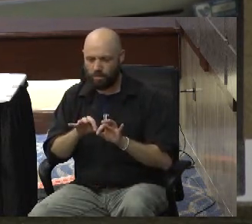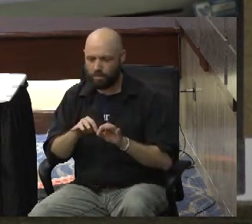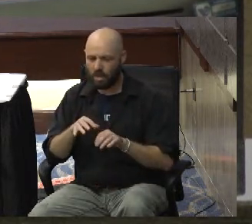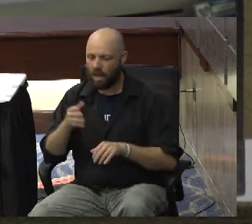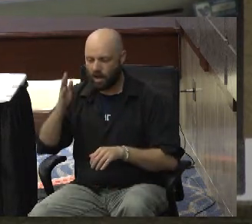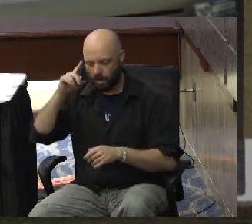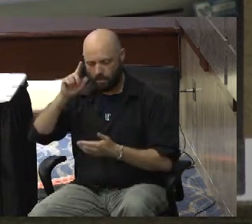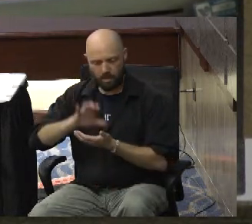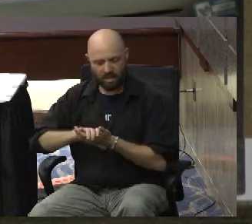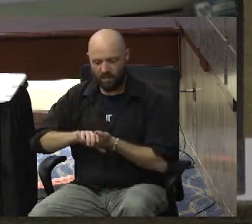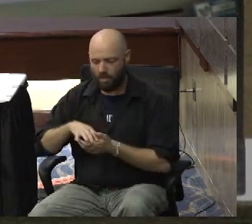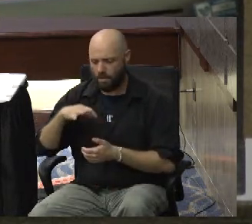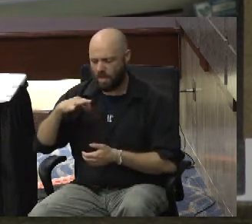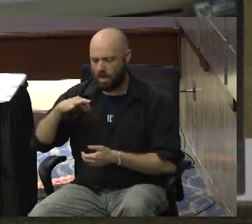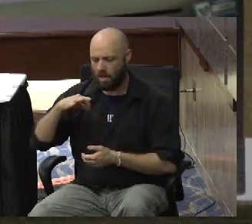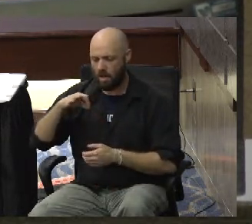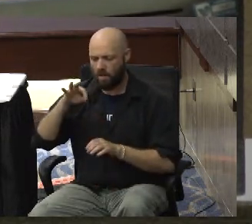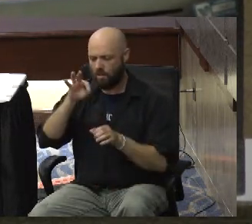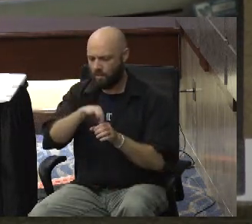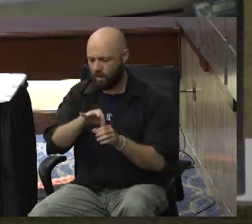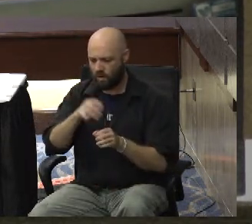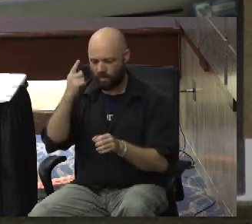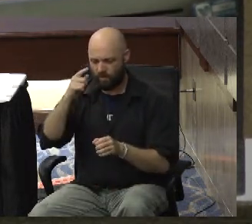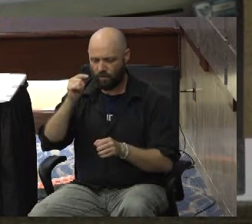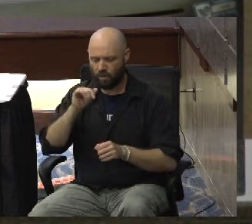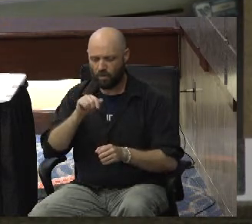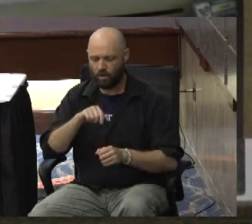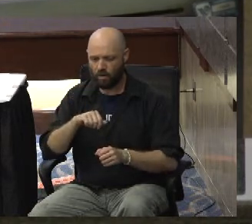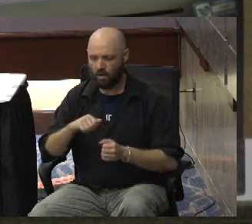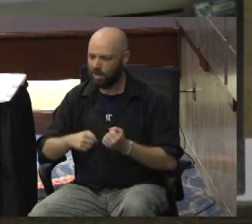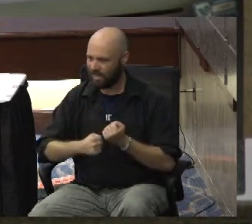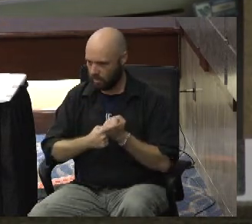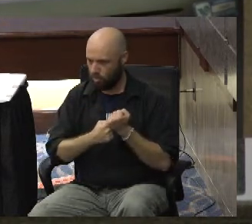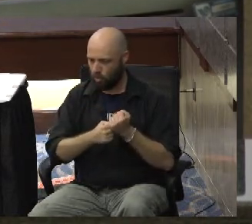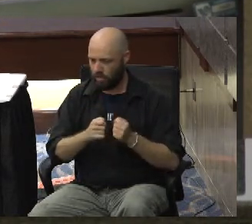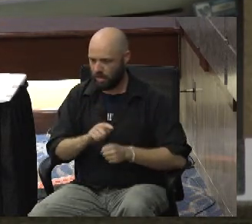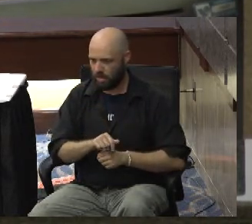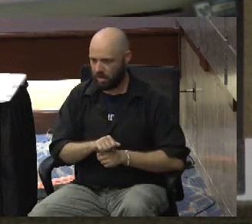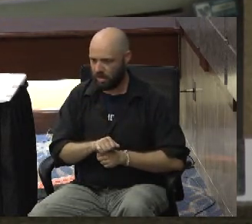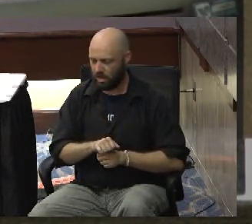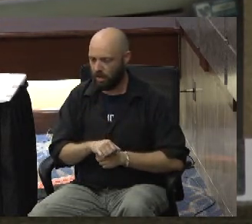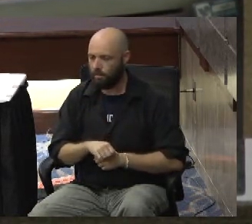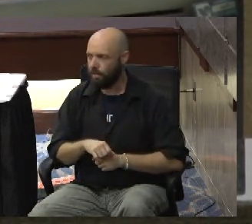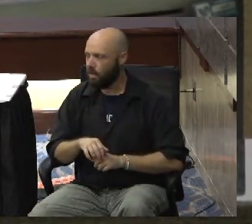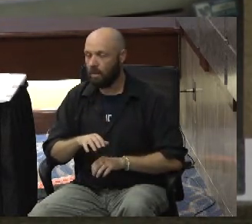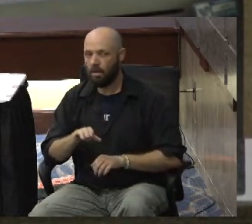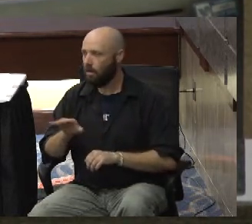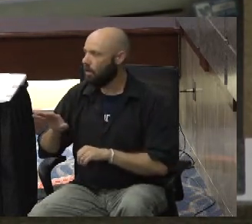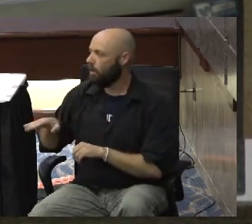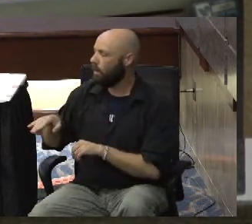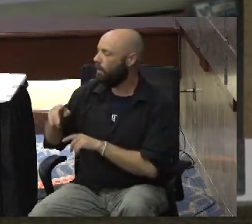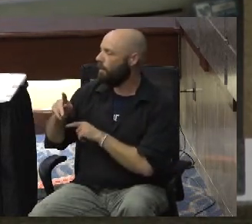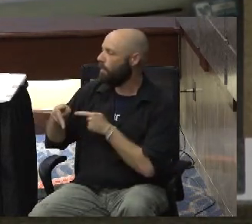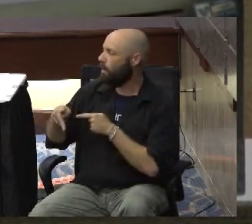this has that weight. I do hear you, Kelly, very, very much, Councilmember Palmer,